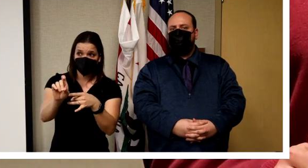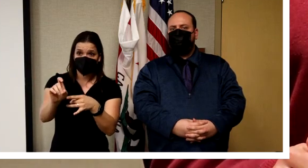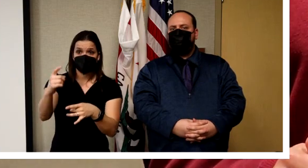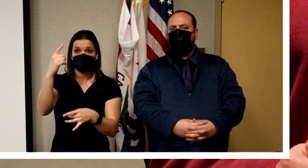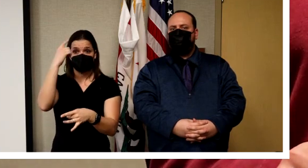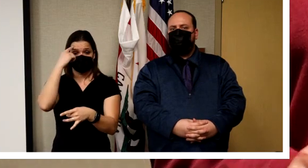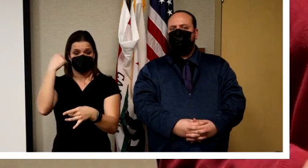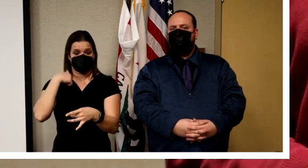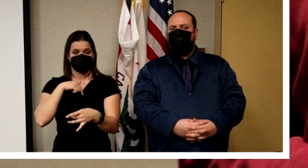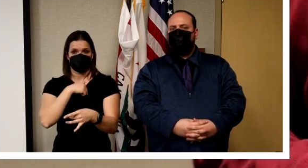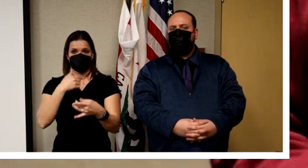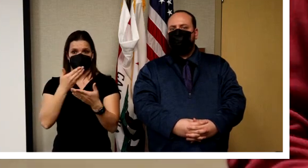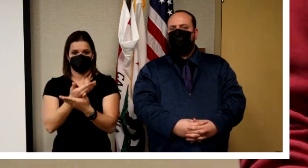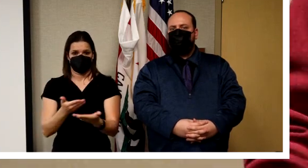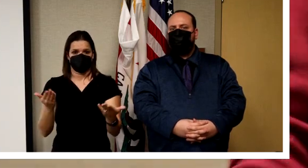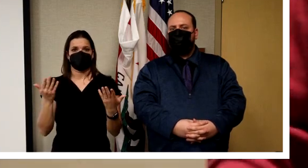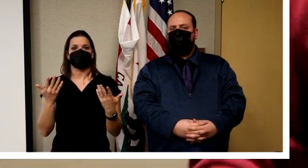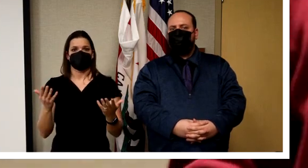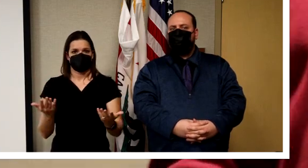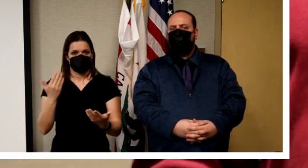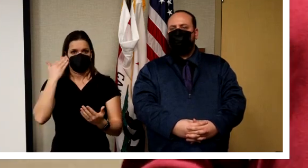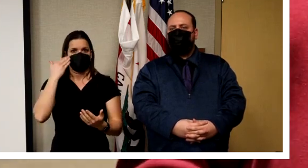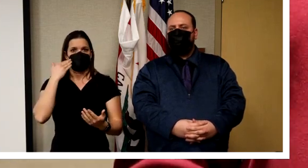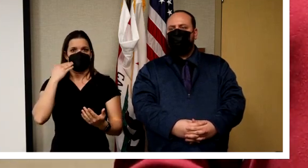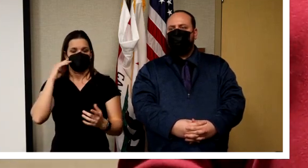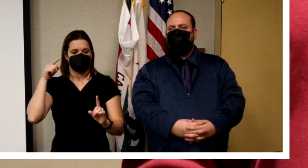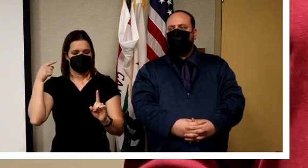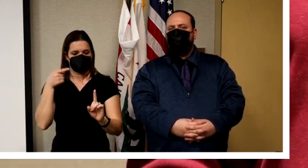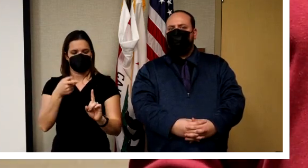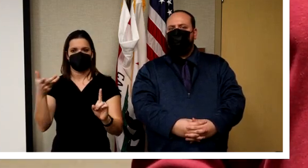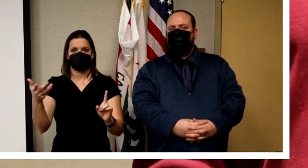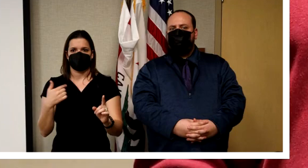we have our idea of where our task is and where we're